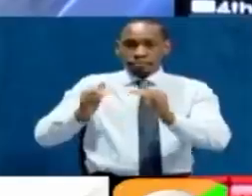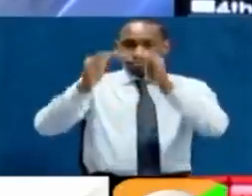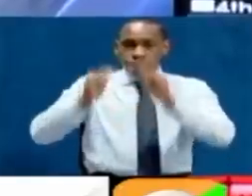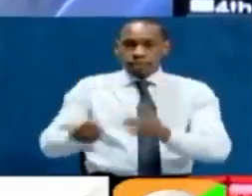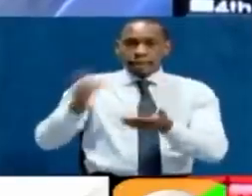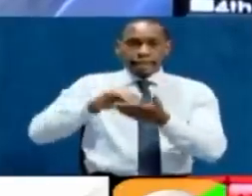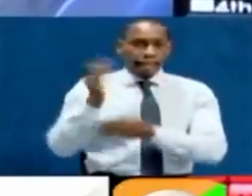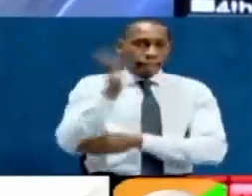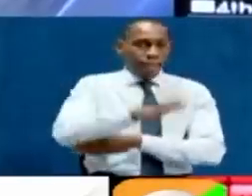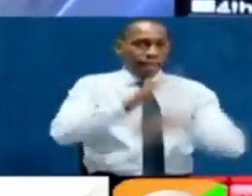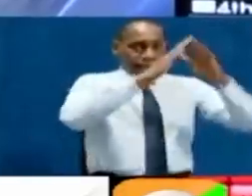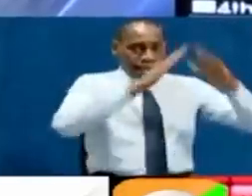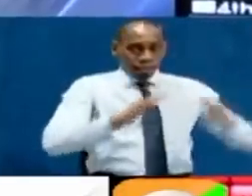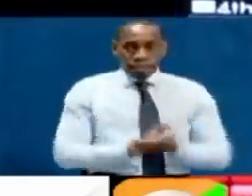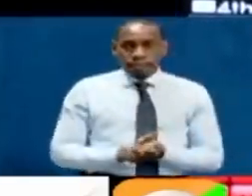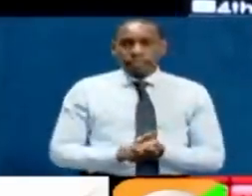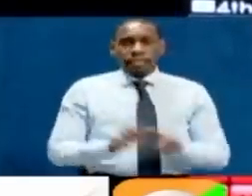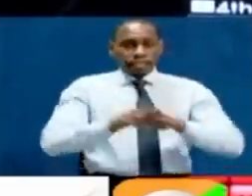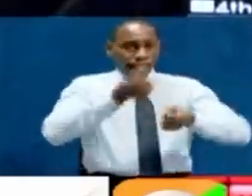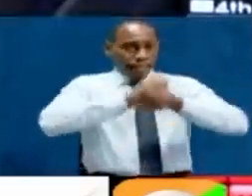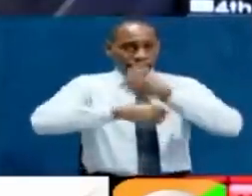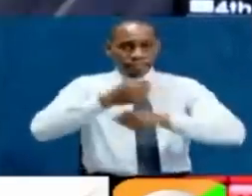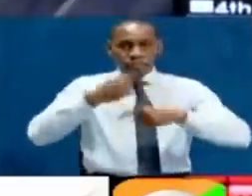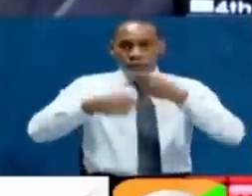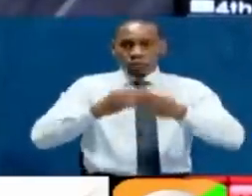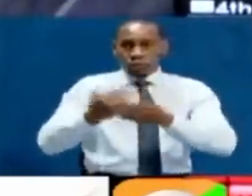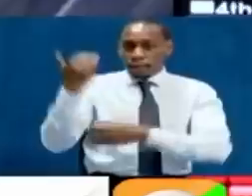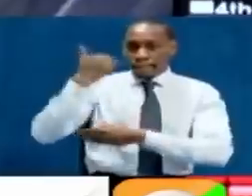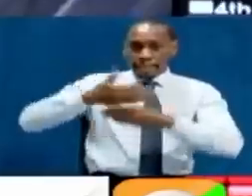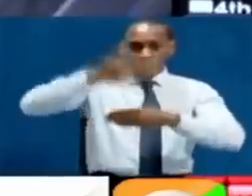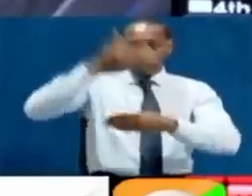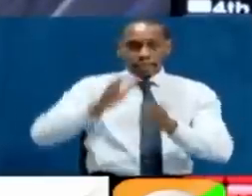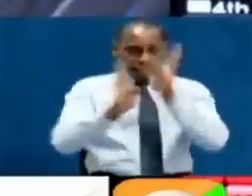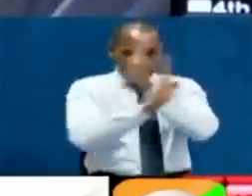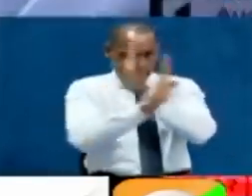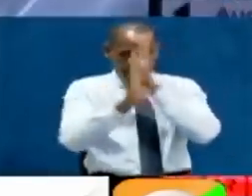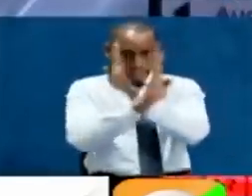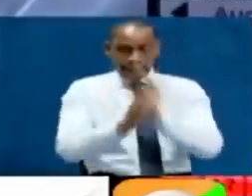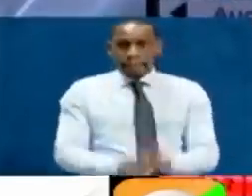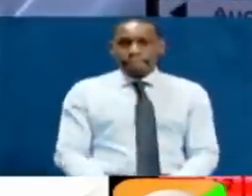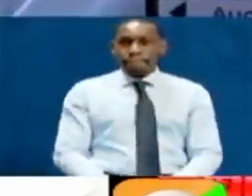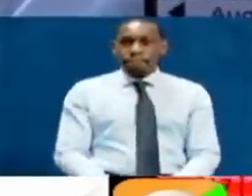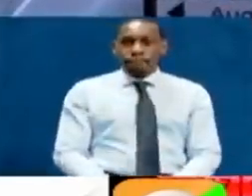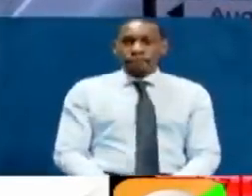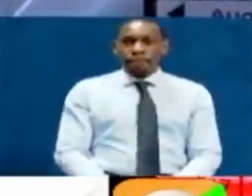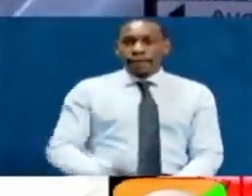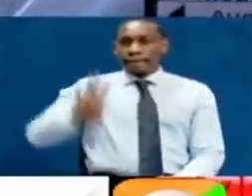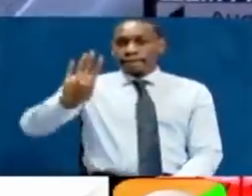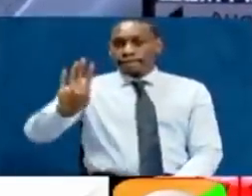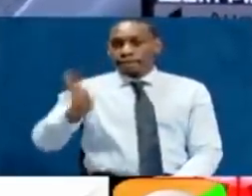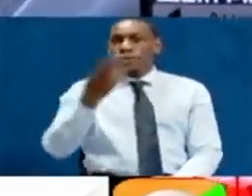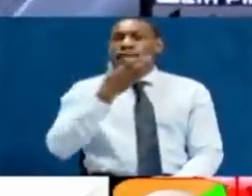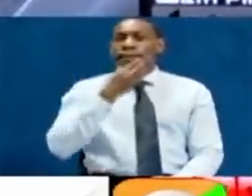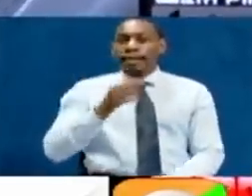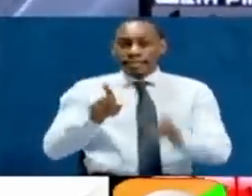and returns to Omwenga's apartment. The events taking place behind this wall are hidden all through. A fourth